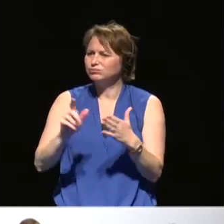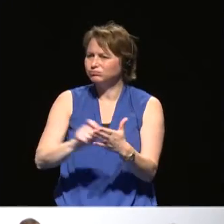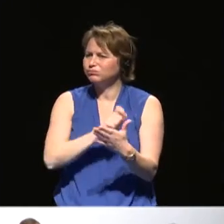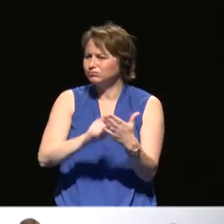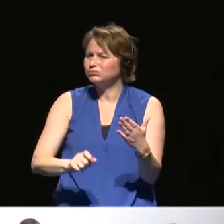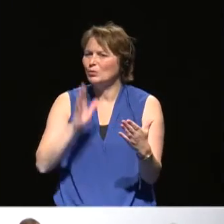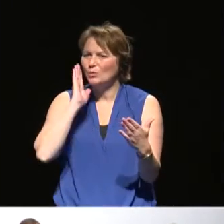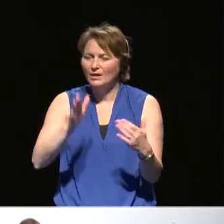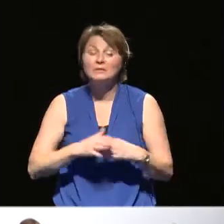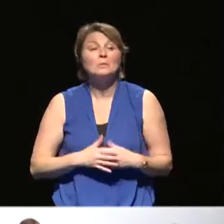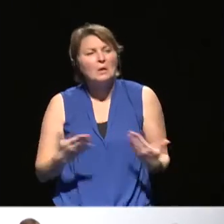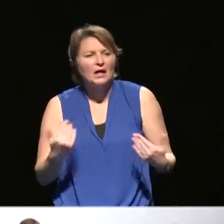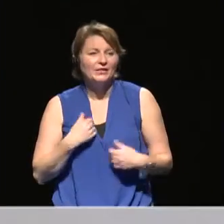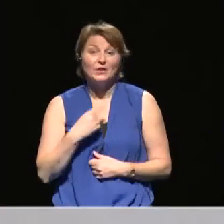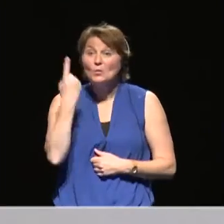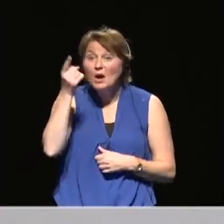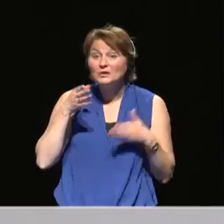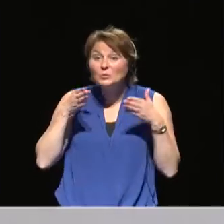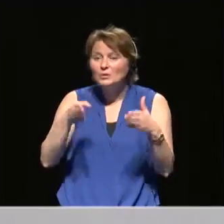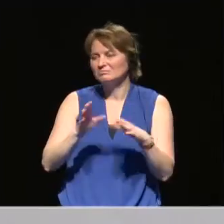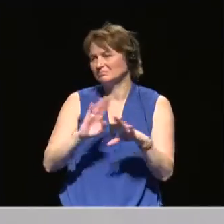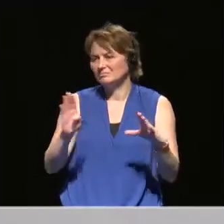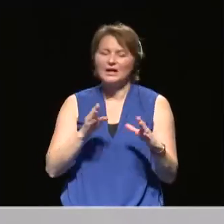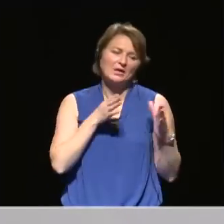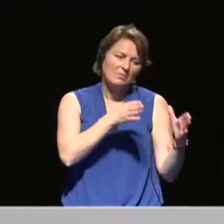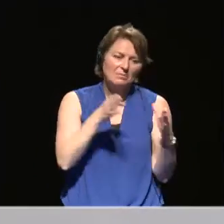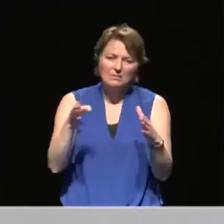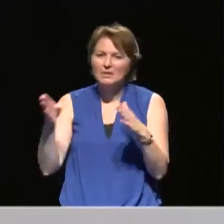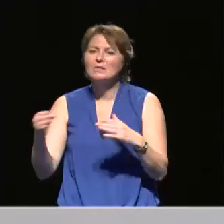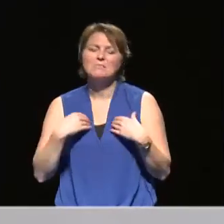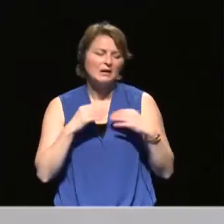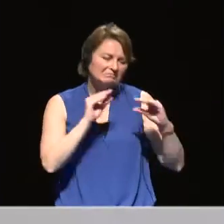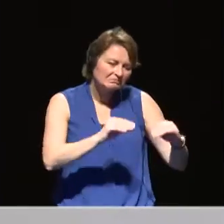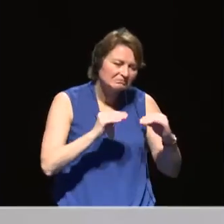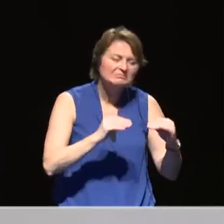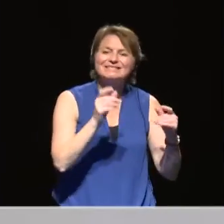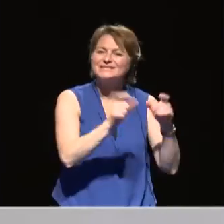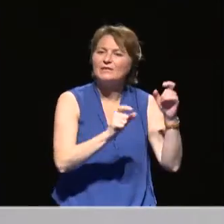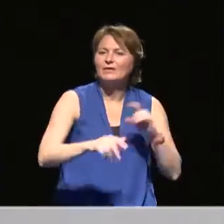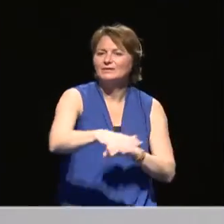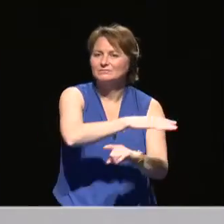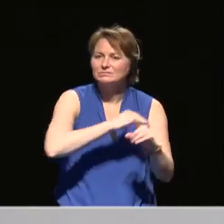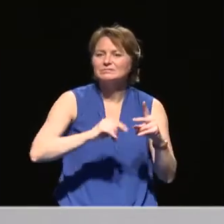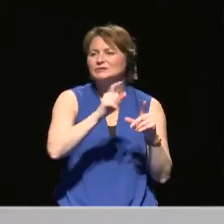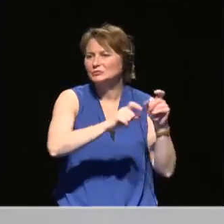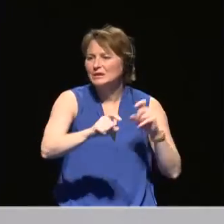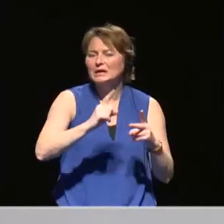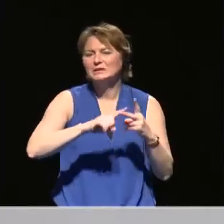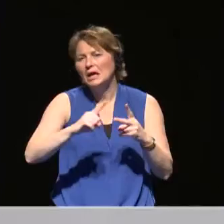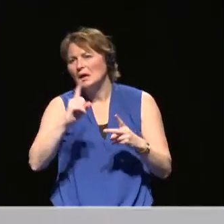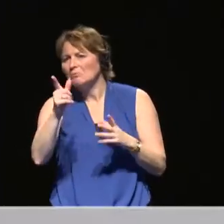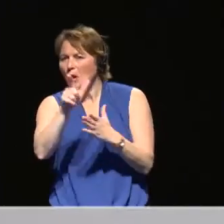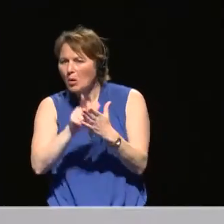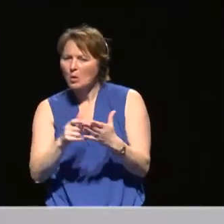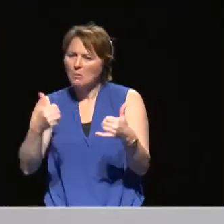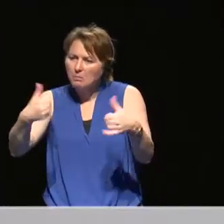come through civic education. It needs to come through enacting laws and also enforcement. So I don't think there's one strict answer to that. And